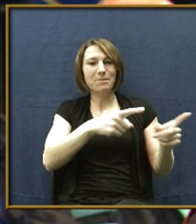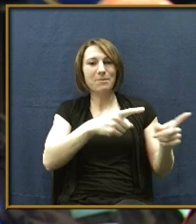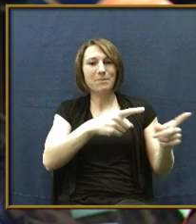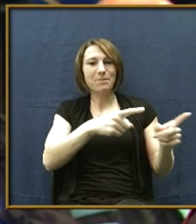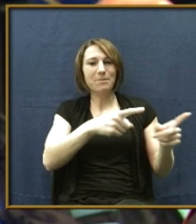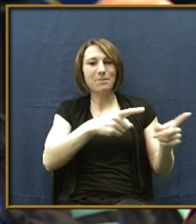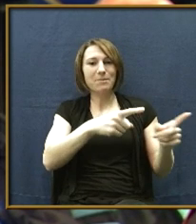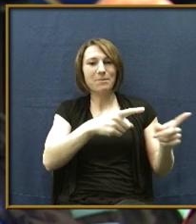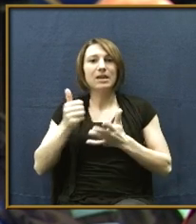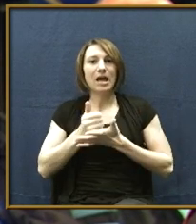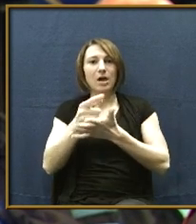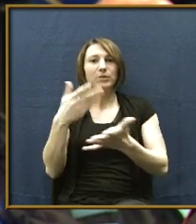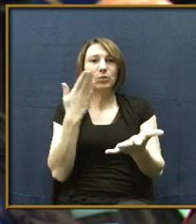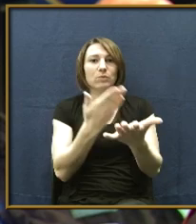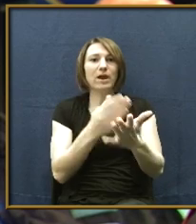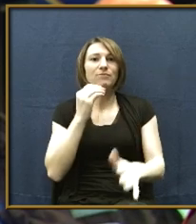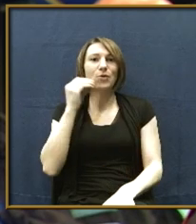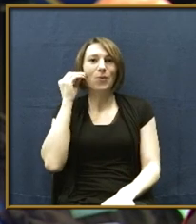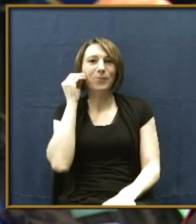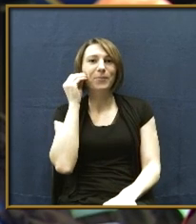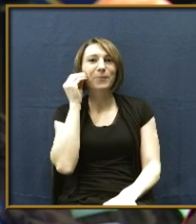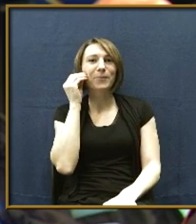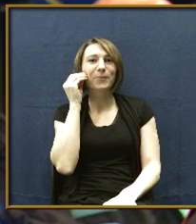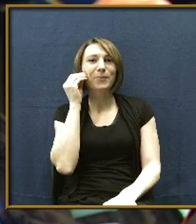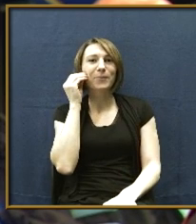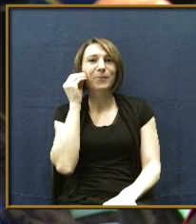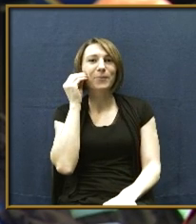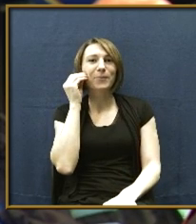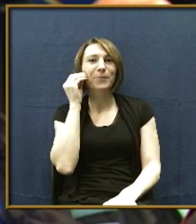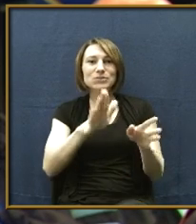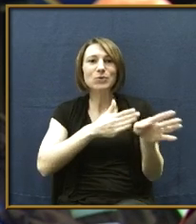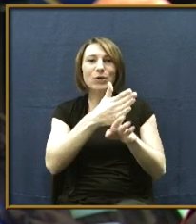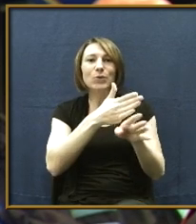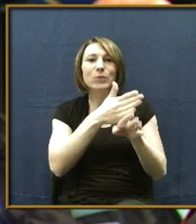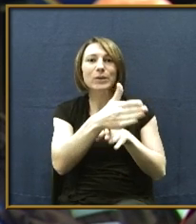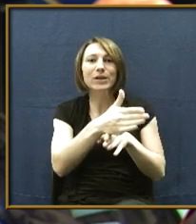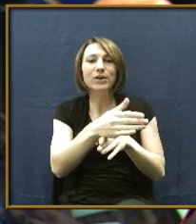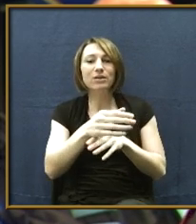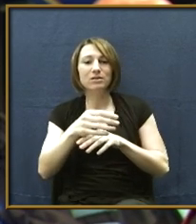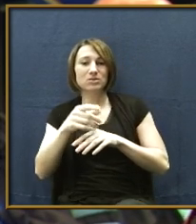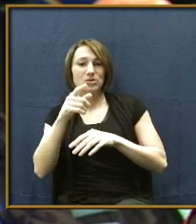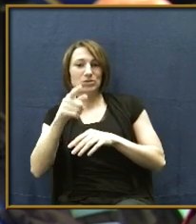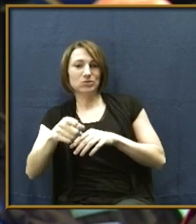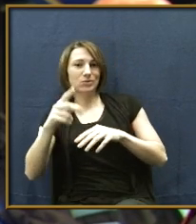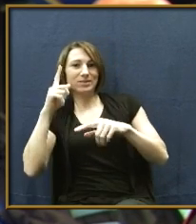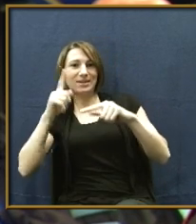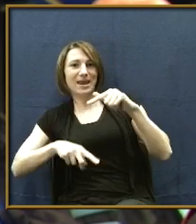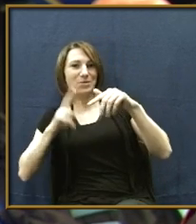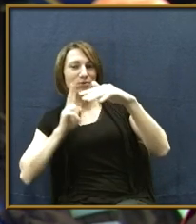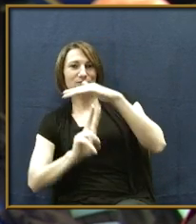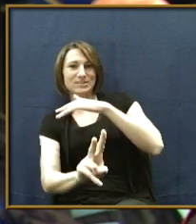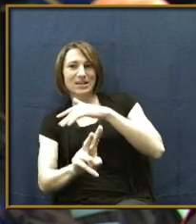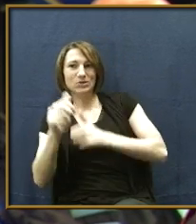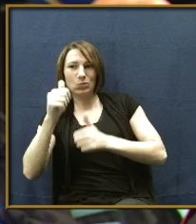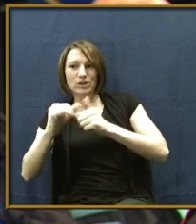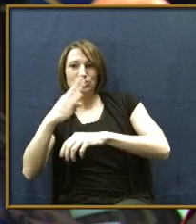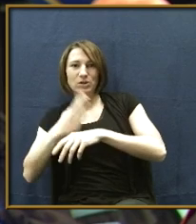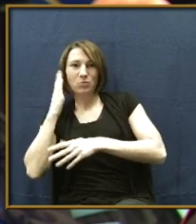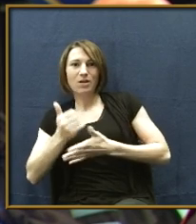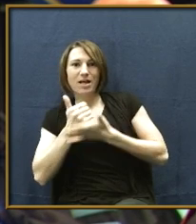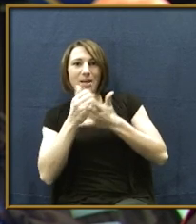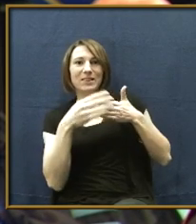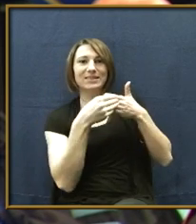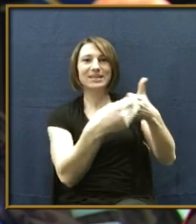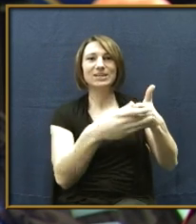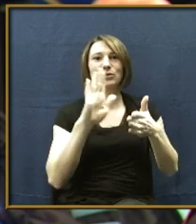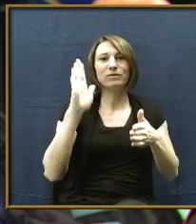home. Well, the same thing happens with your career. You never know what job will lead you to your